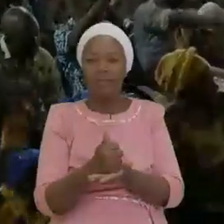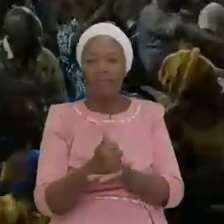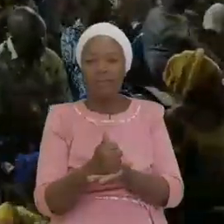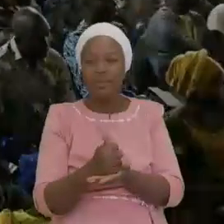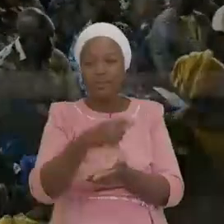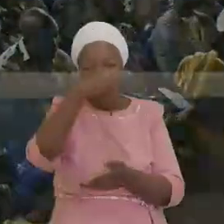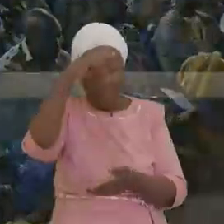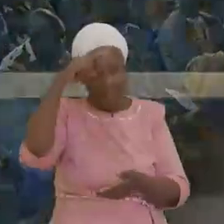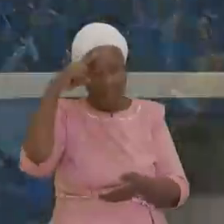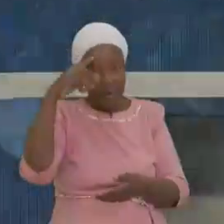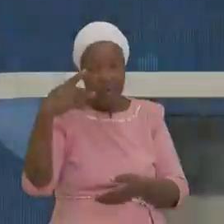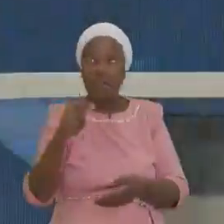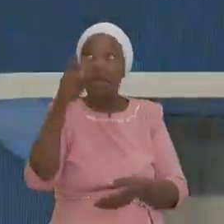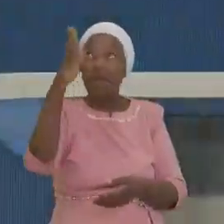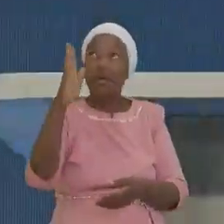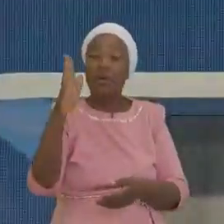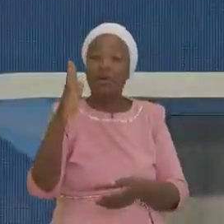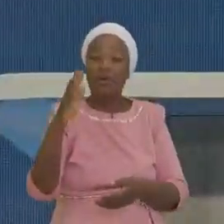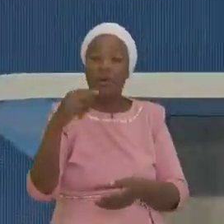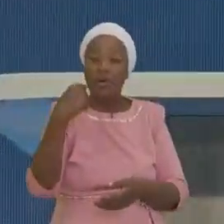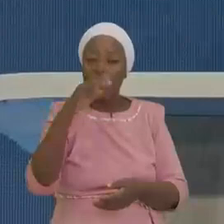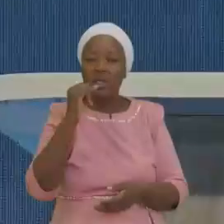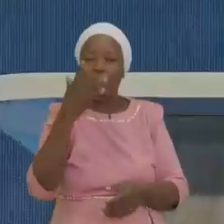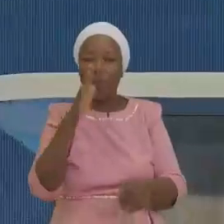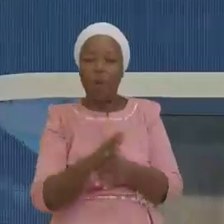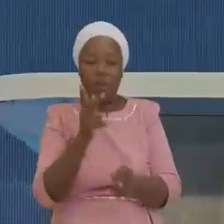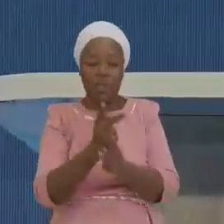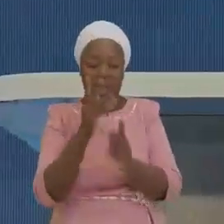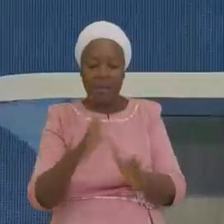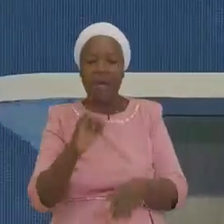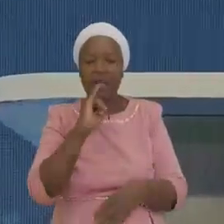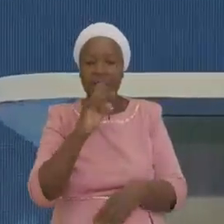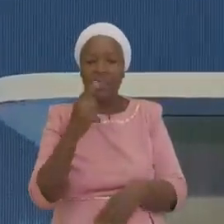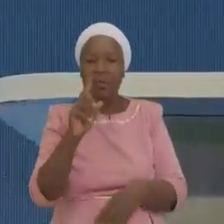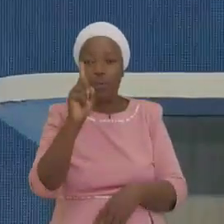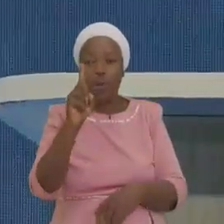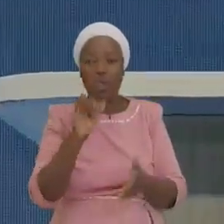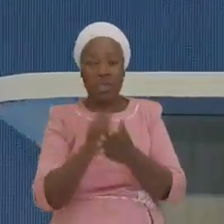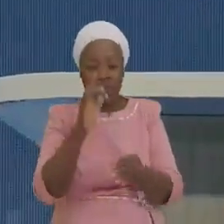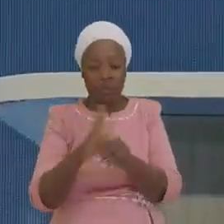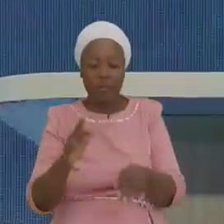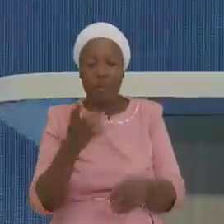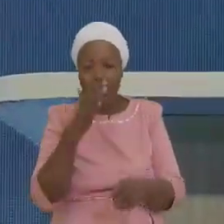Because the God who is the promise keeper is the one promising you tonight.